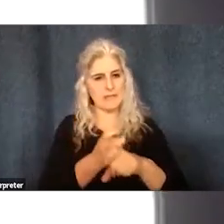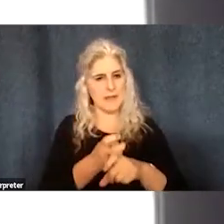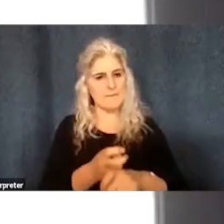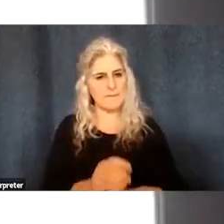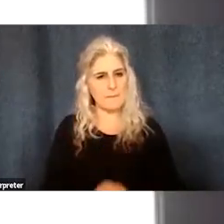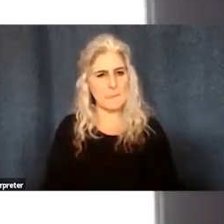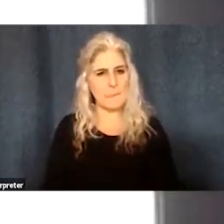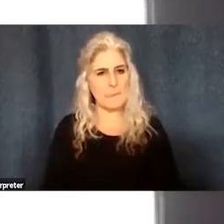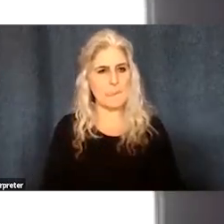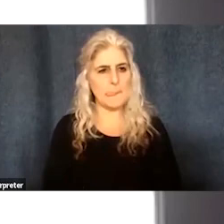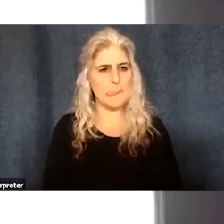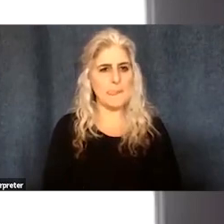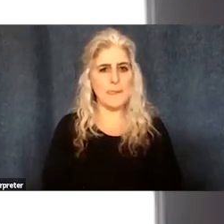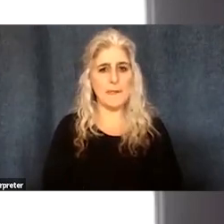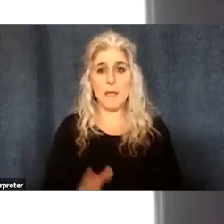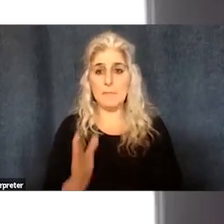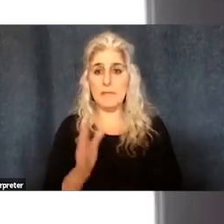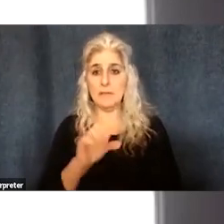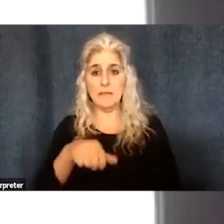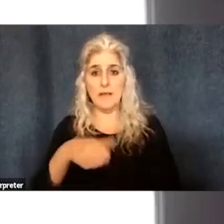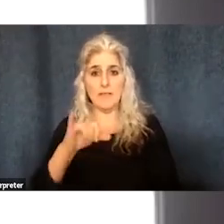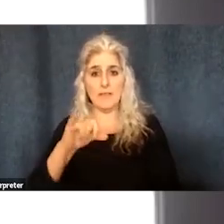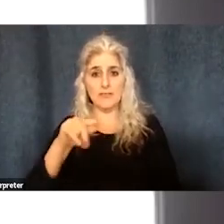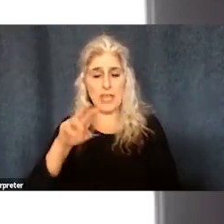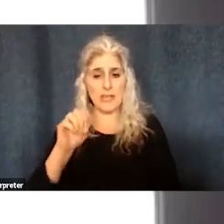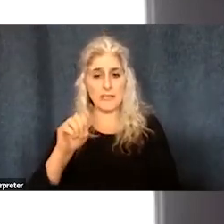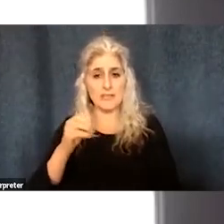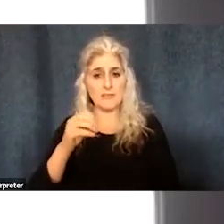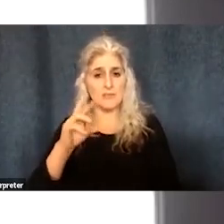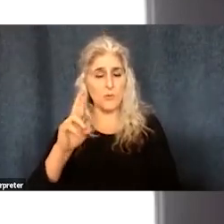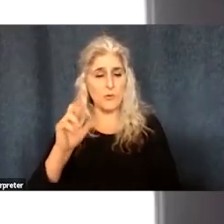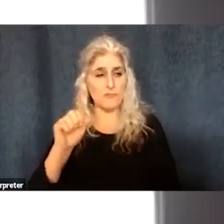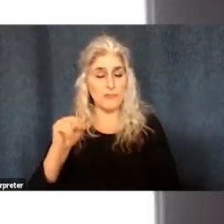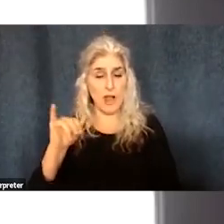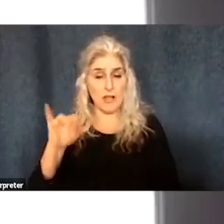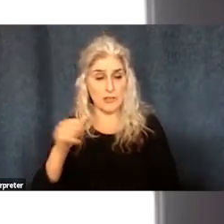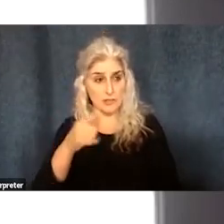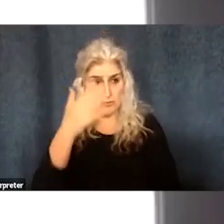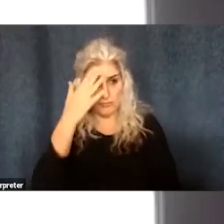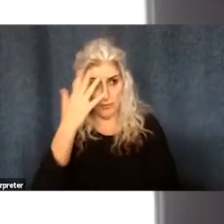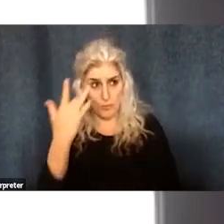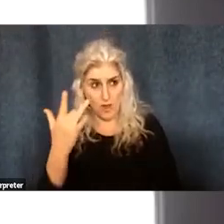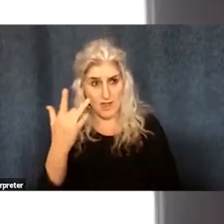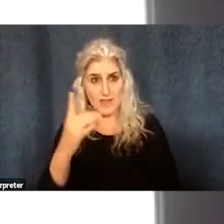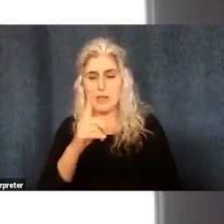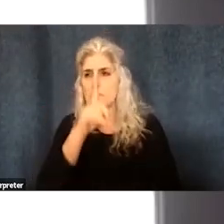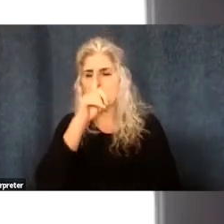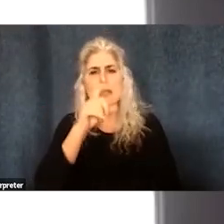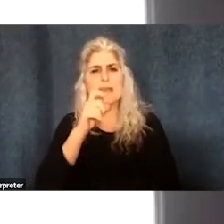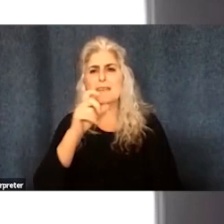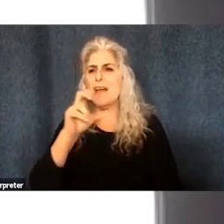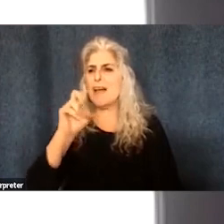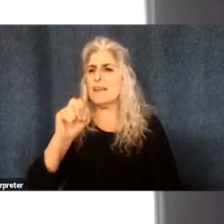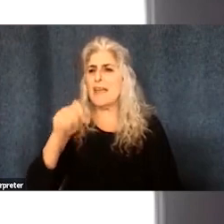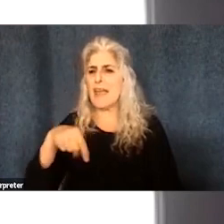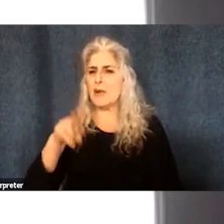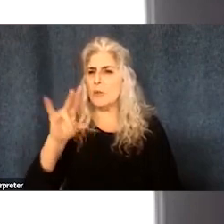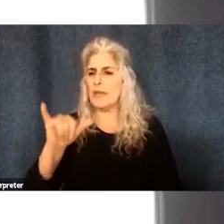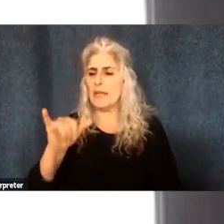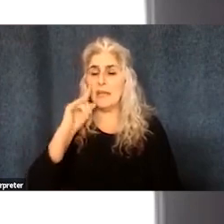I don't know if Janice or Rania have explanation. And it's not a question of equity or capital. I can tell